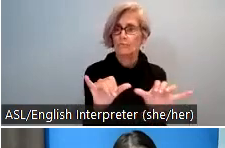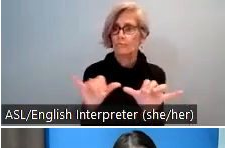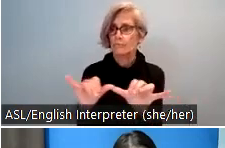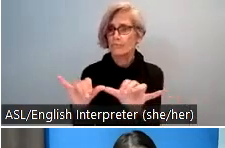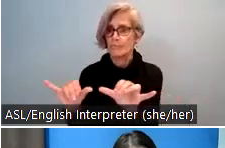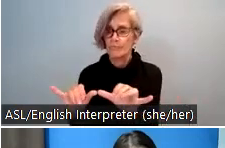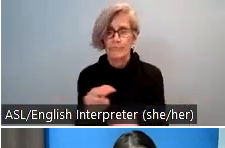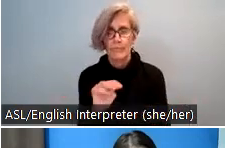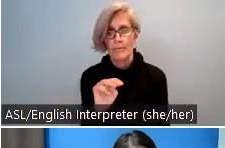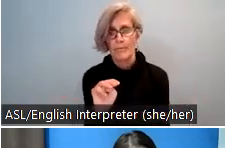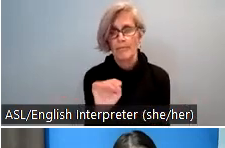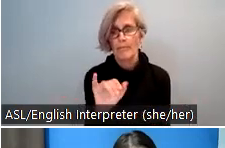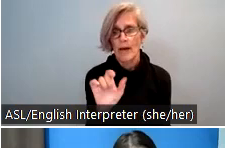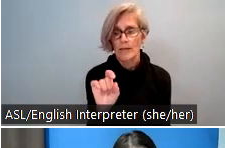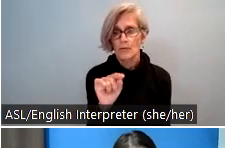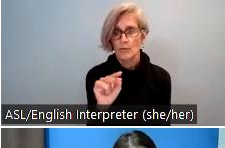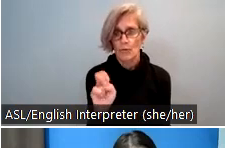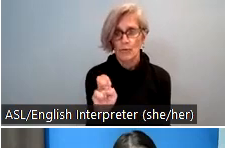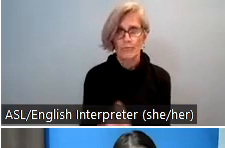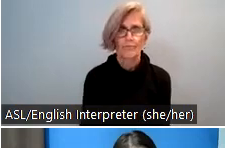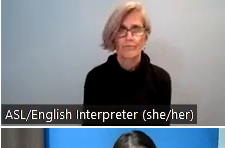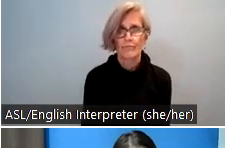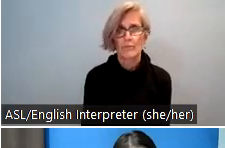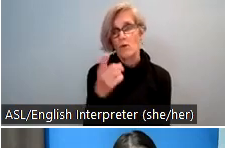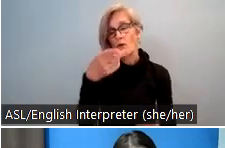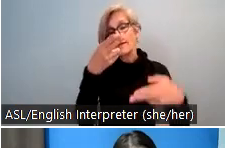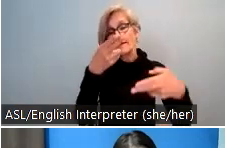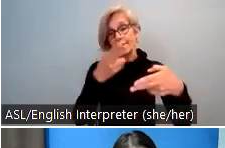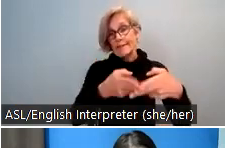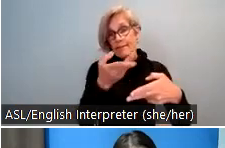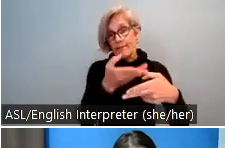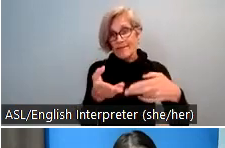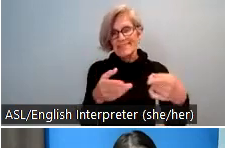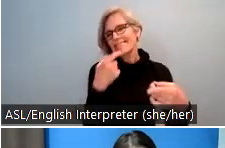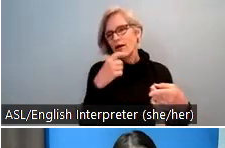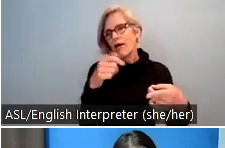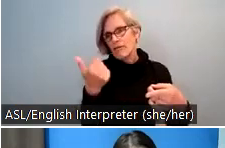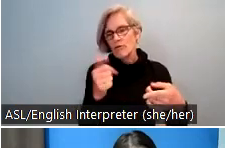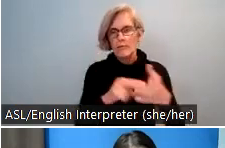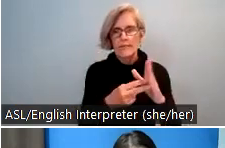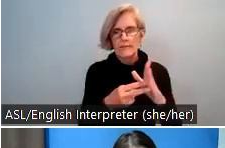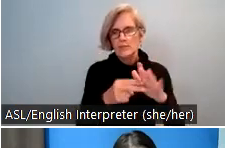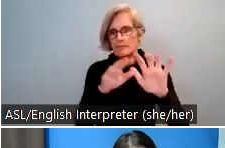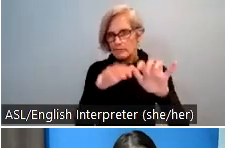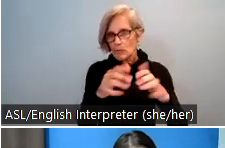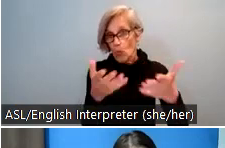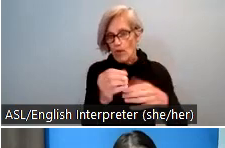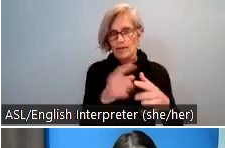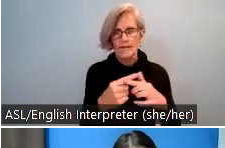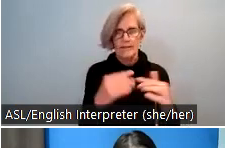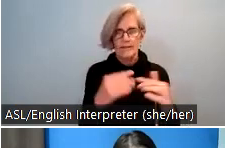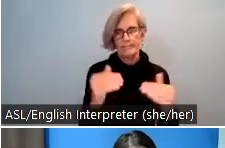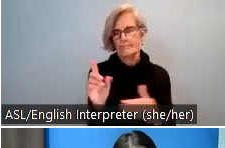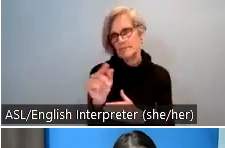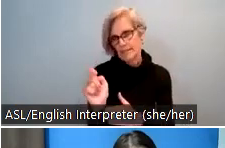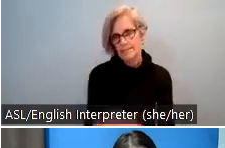that that item here, that the other item would be, and then the date within the date box